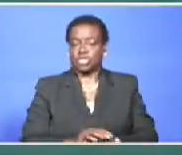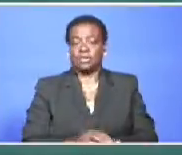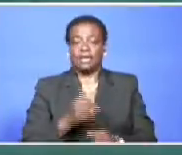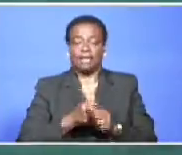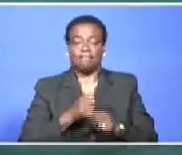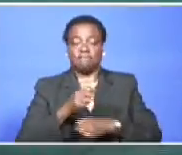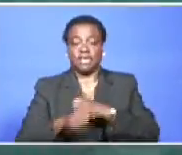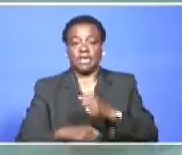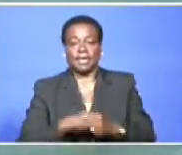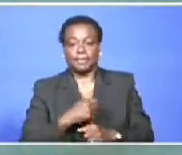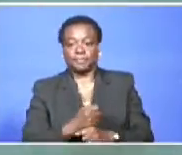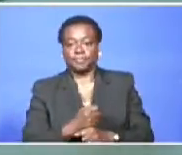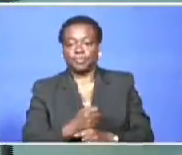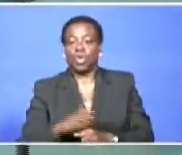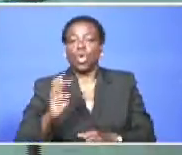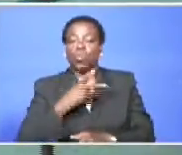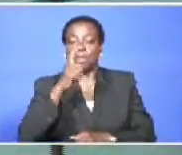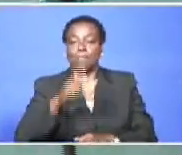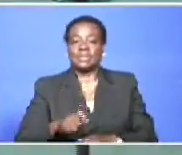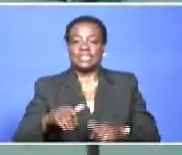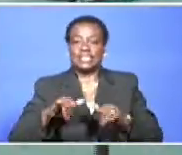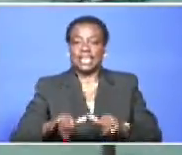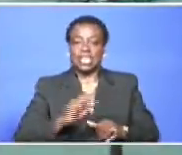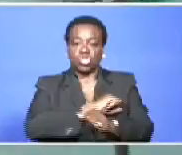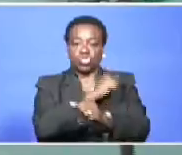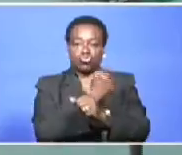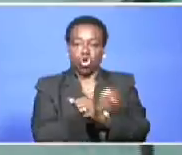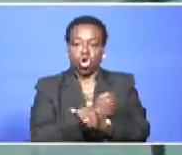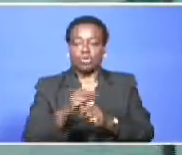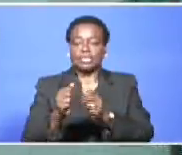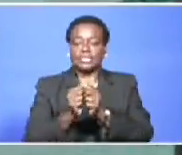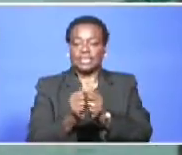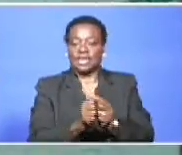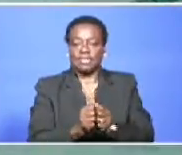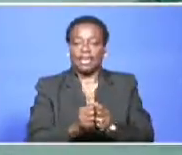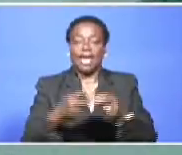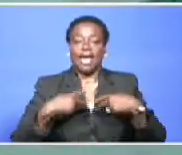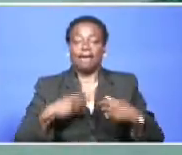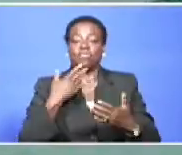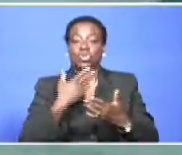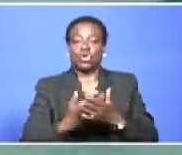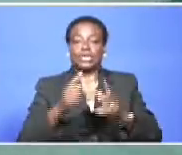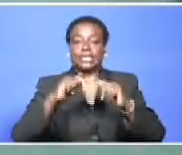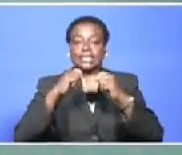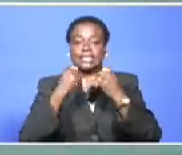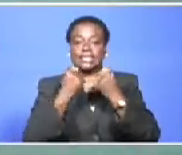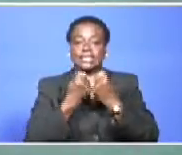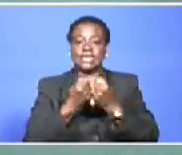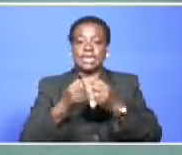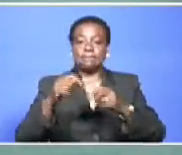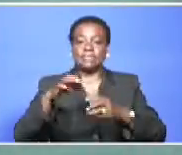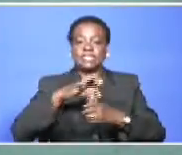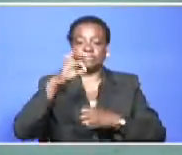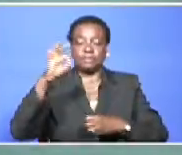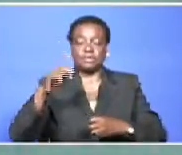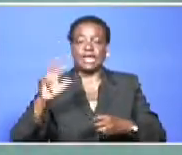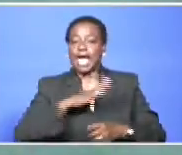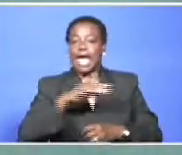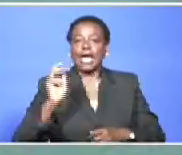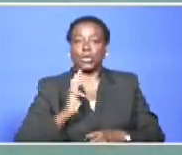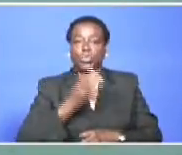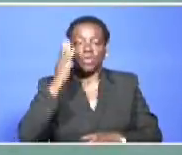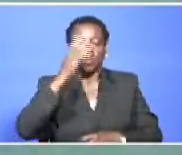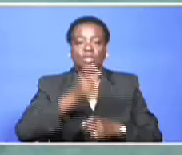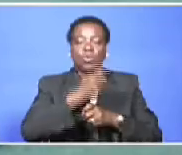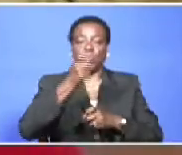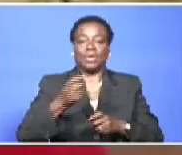as a team, we just got to stay strong together and have good team spirit, and we'll go in and work hard, and we'll win again. Of